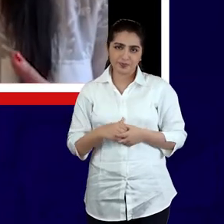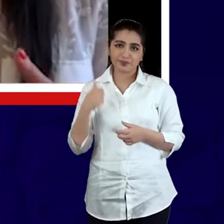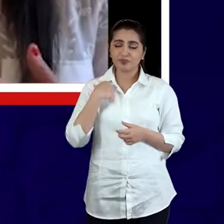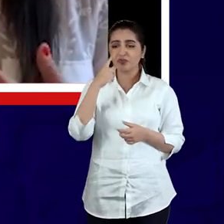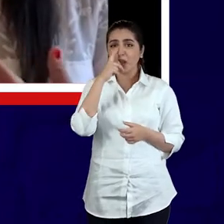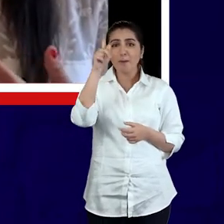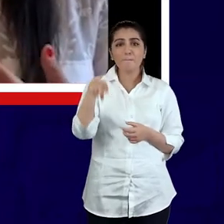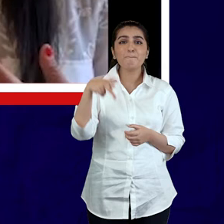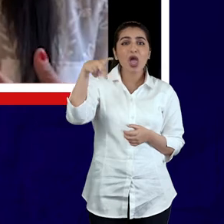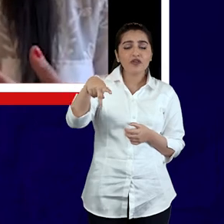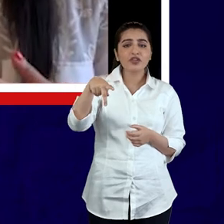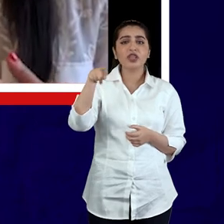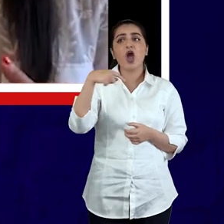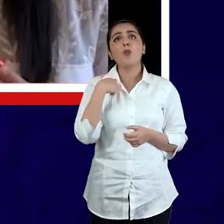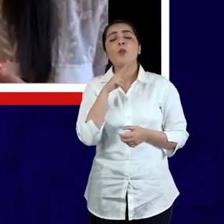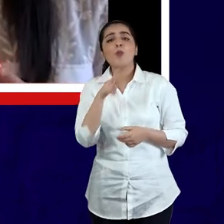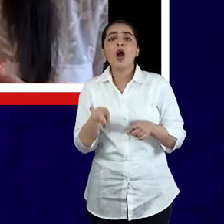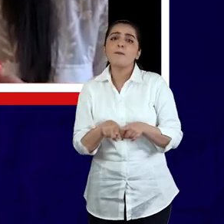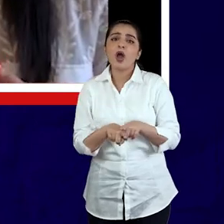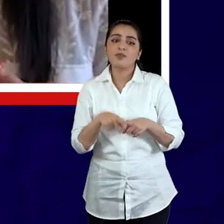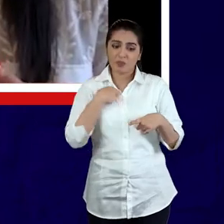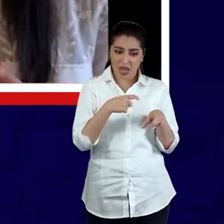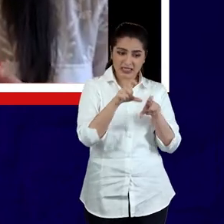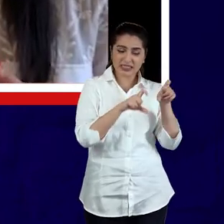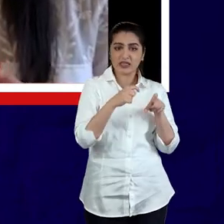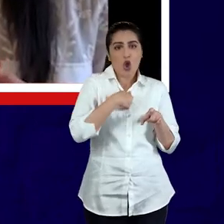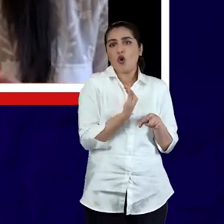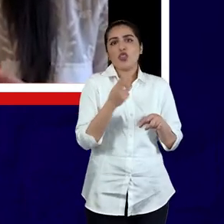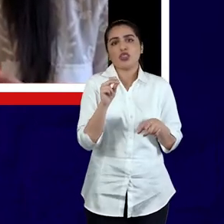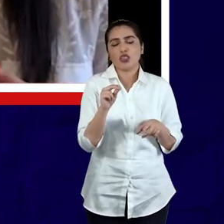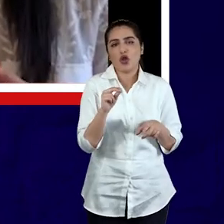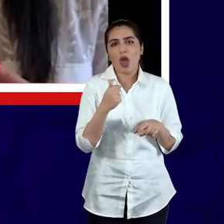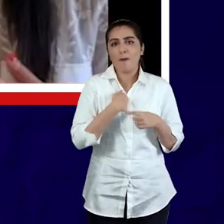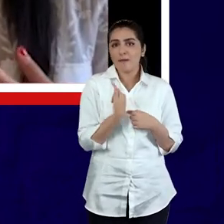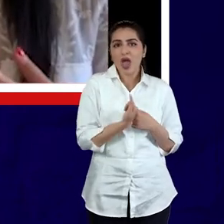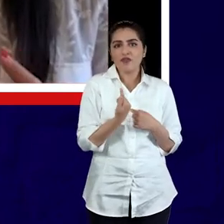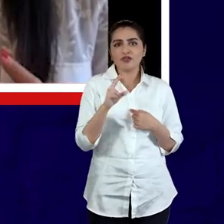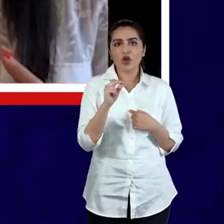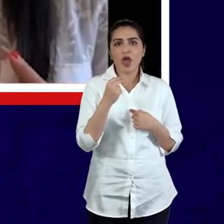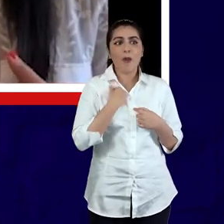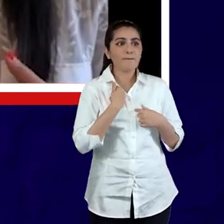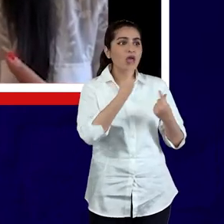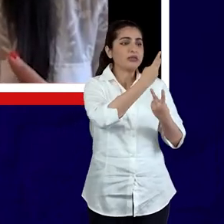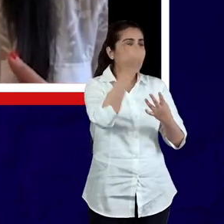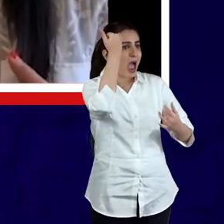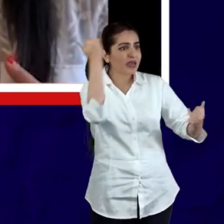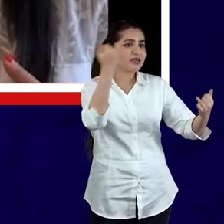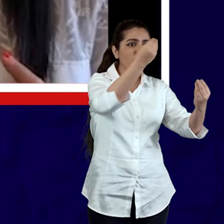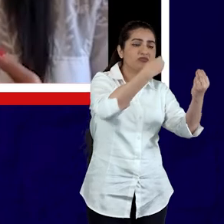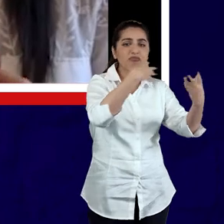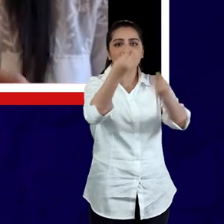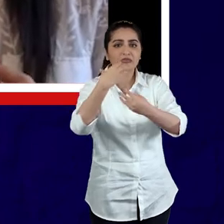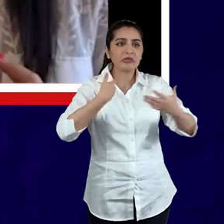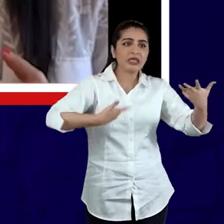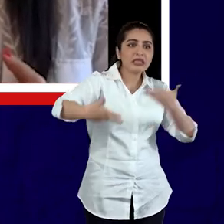Pavinda, if I may, I always say that, you know, when they say, I have designed the chula, and I say, no, I don't believe that is so. It's a co-design.